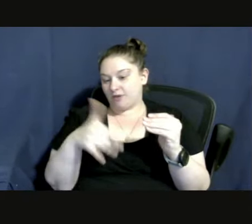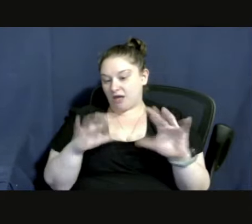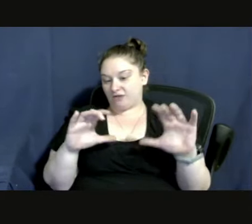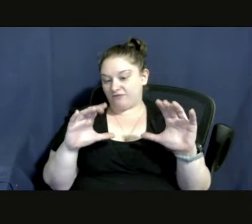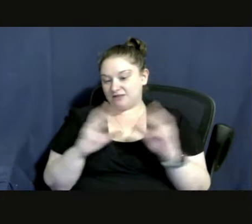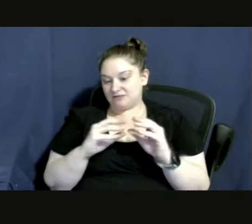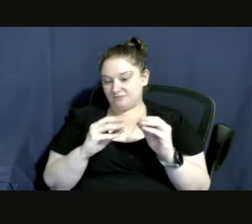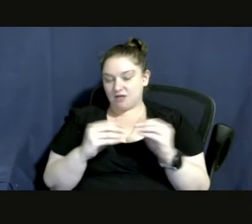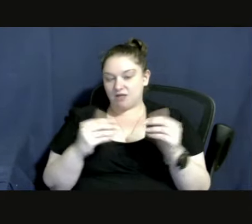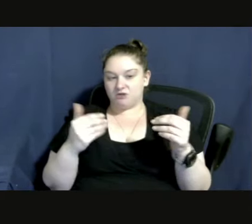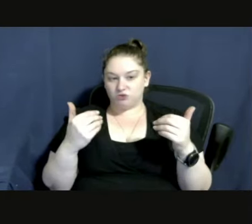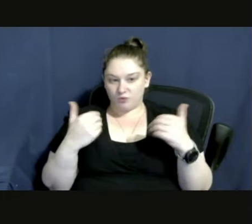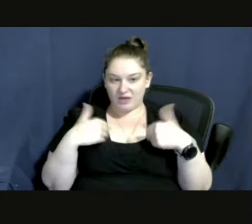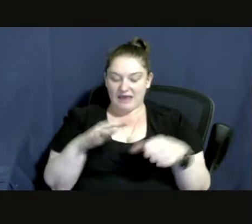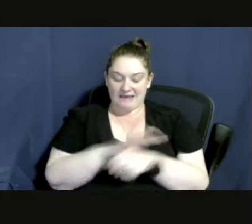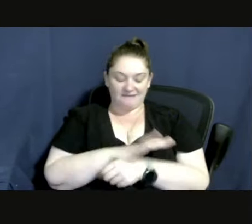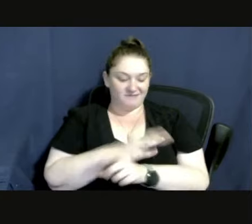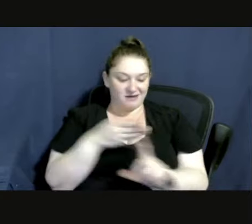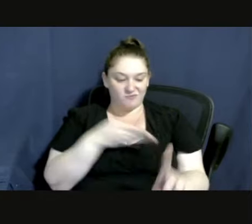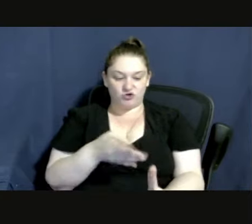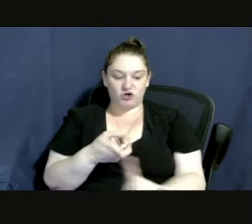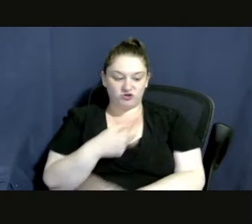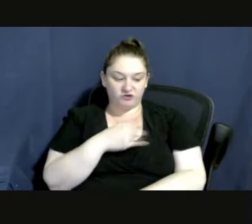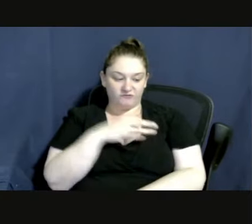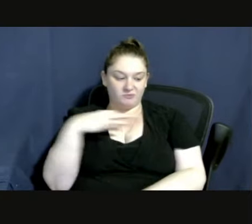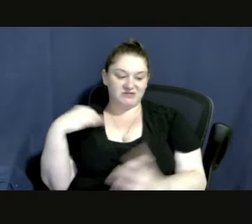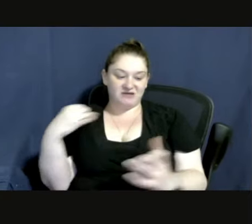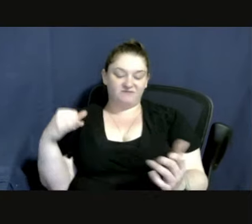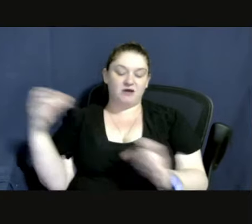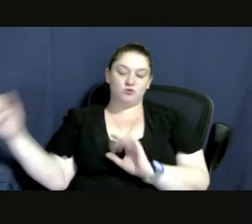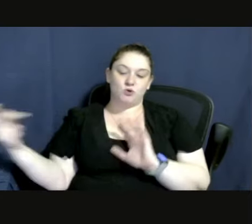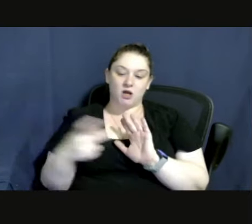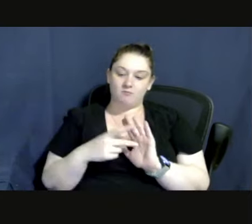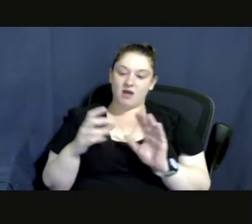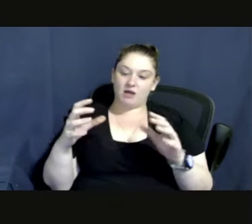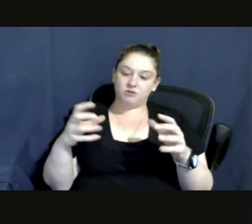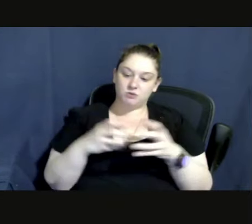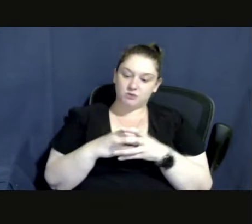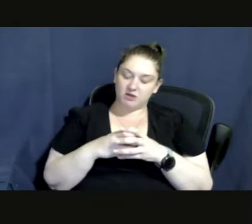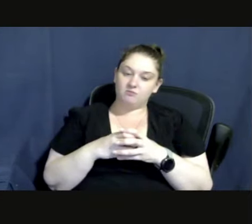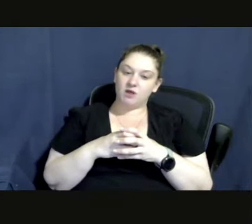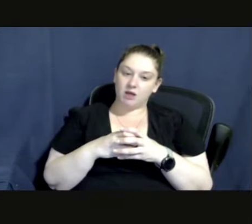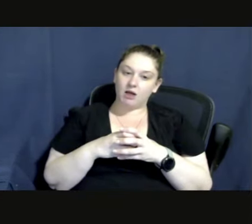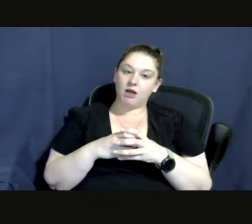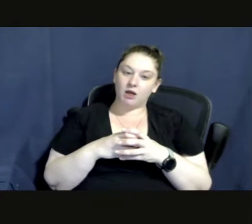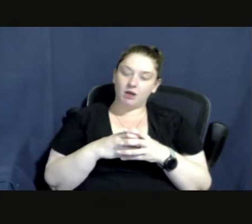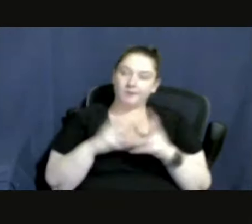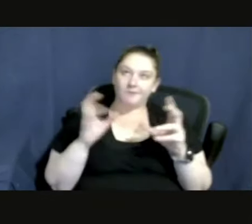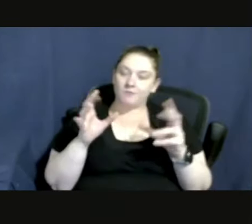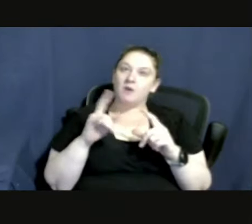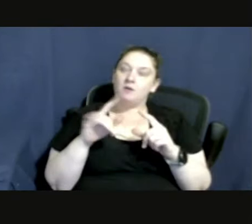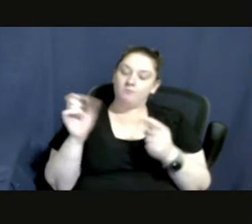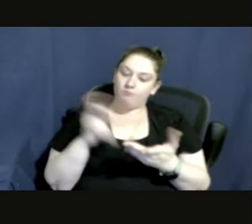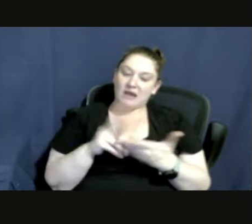enough direction from staff to come back to the committee, back to